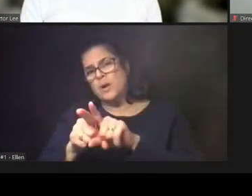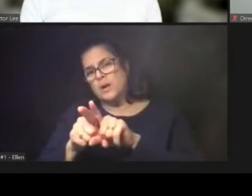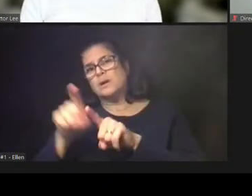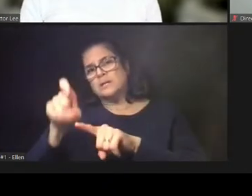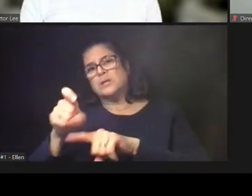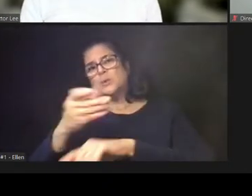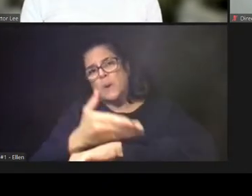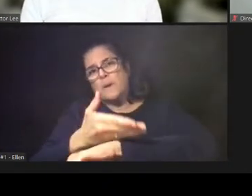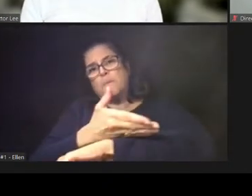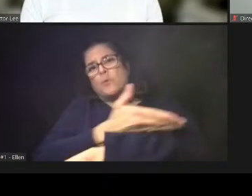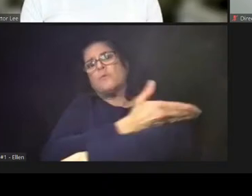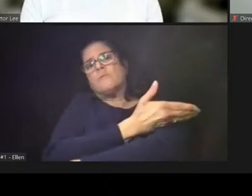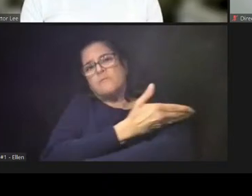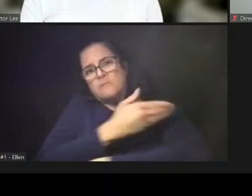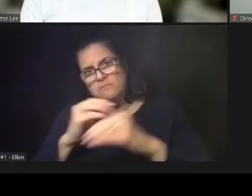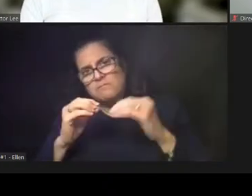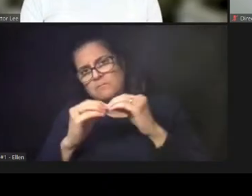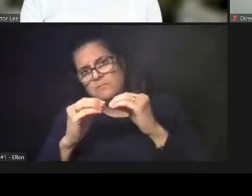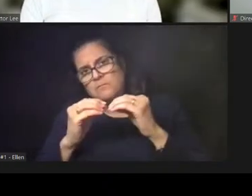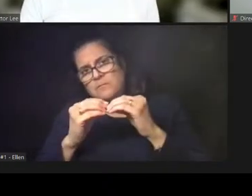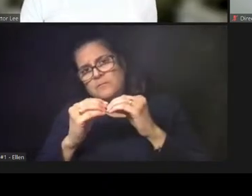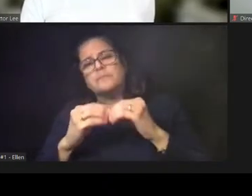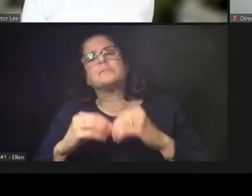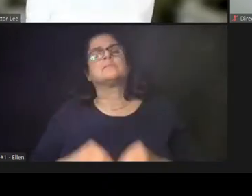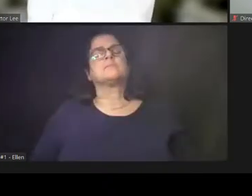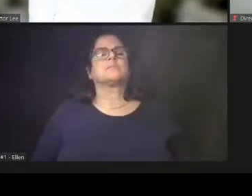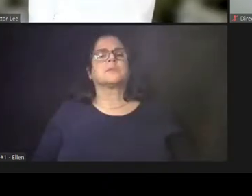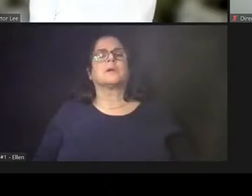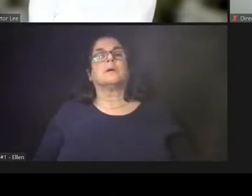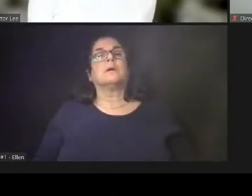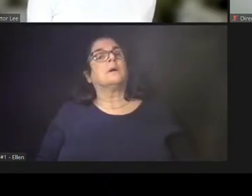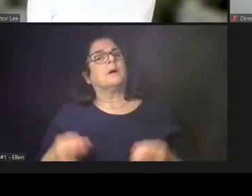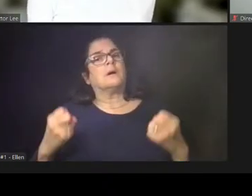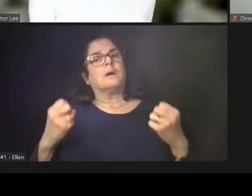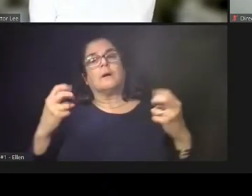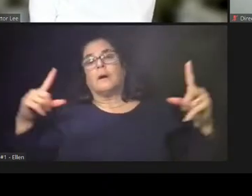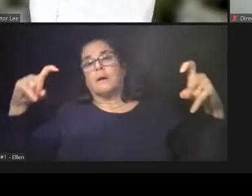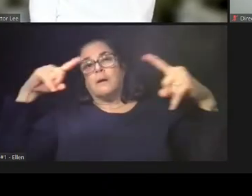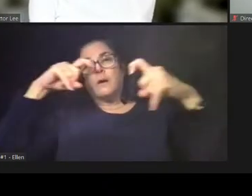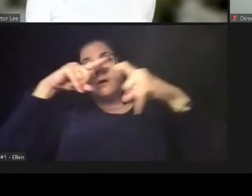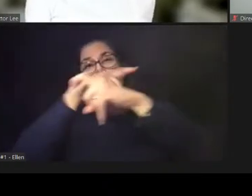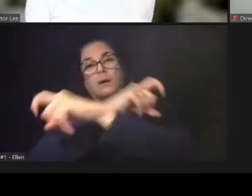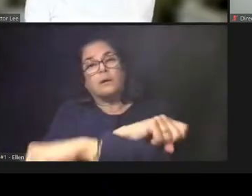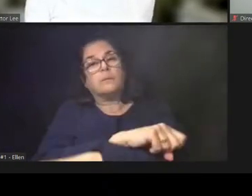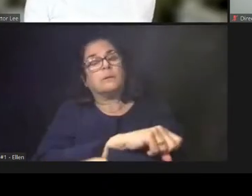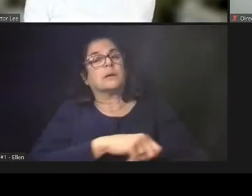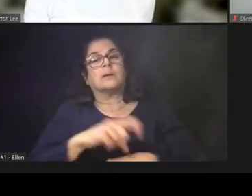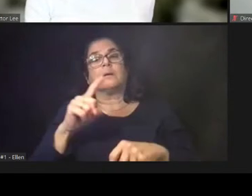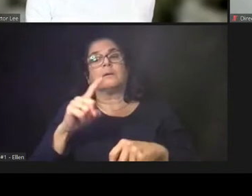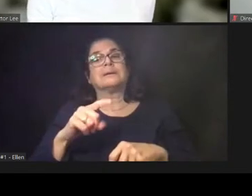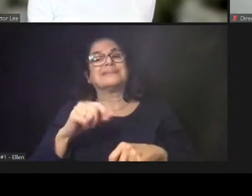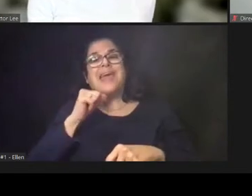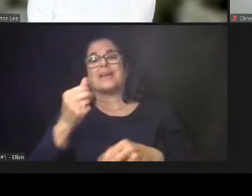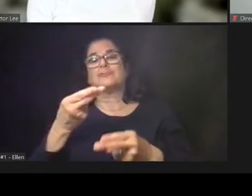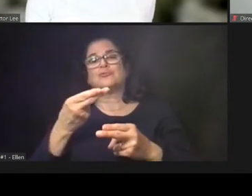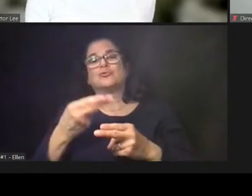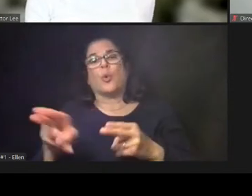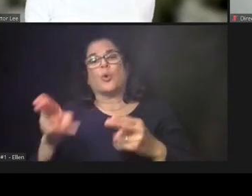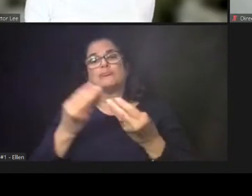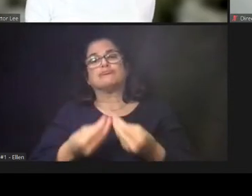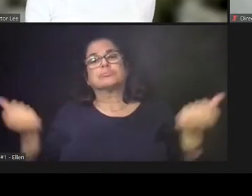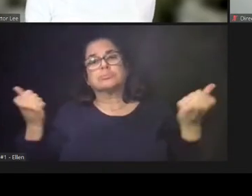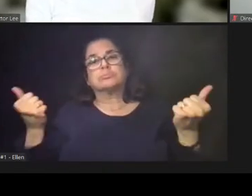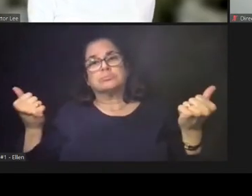important to understand that this is a very complex issue that was not going to be solved overnight. And we will continue to